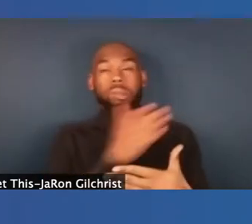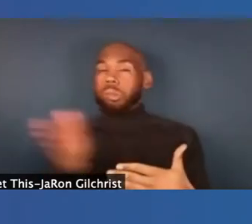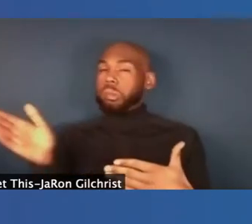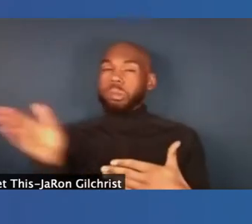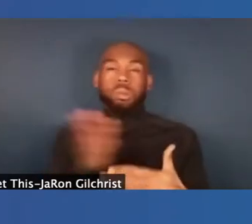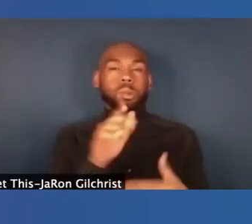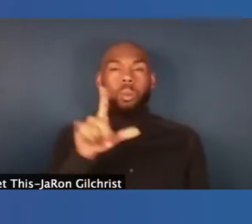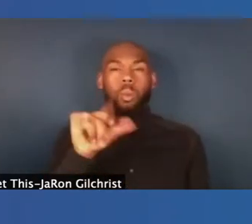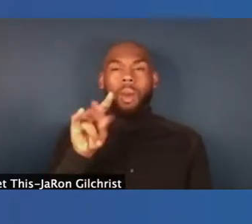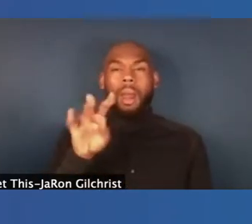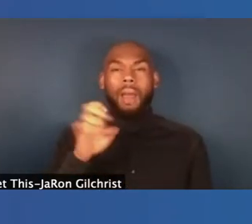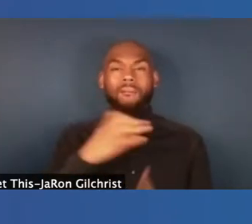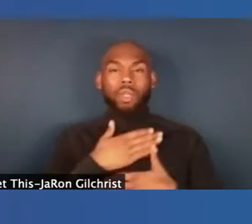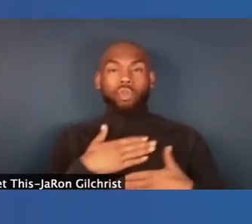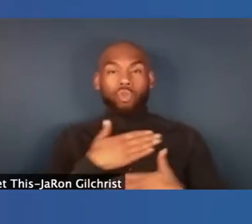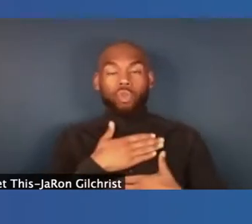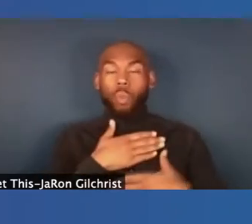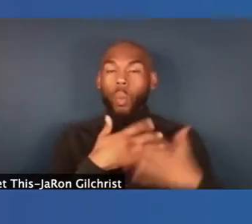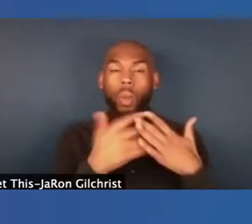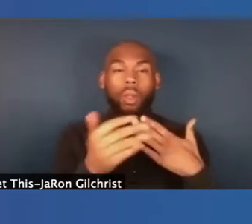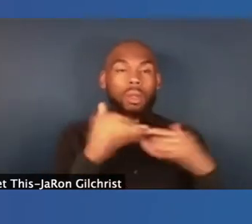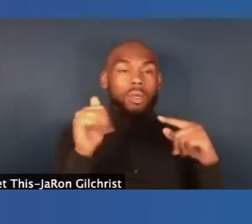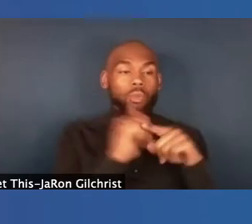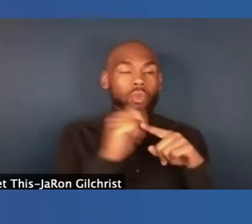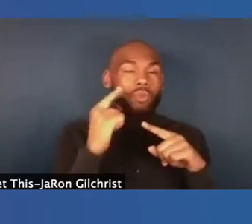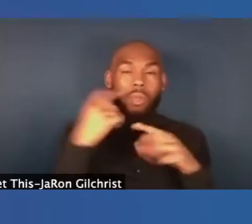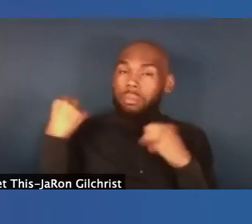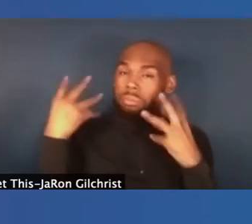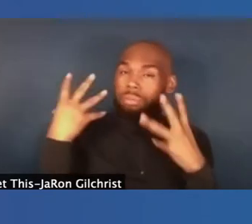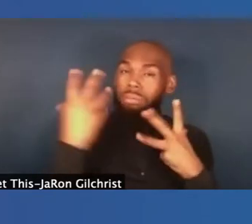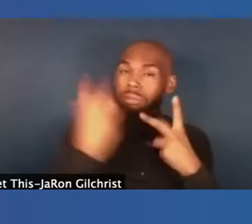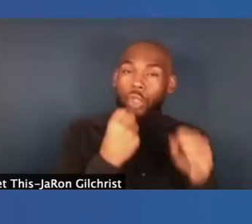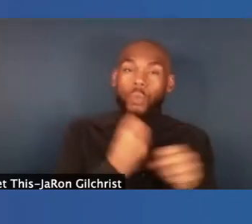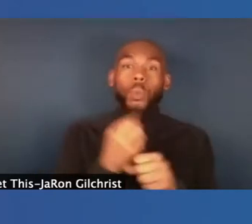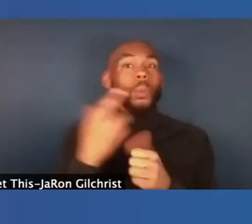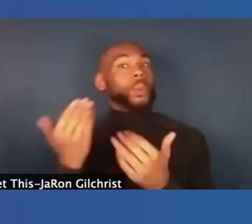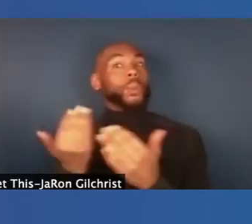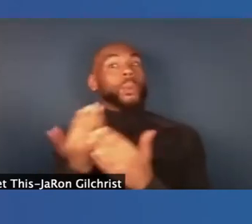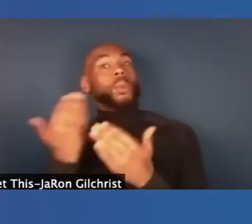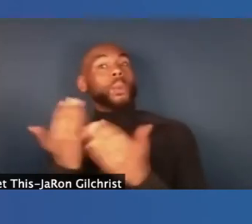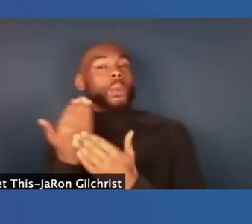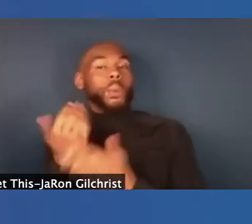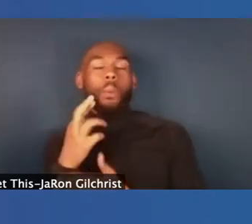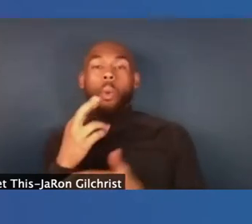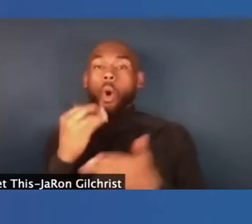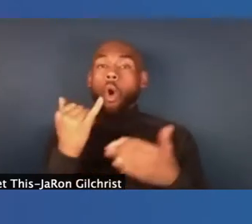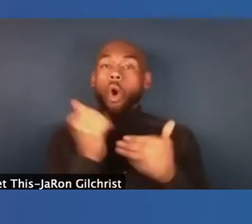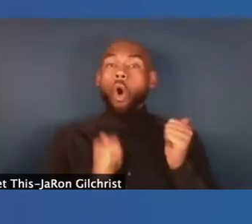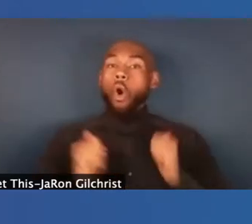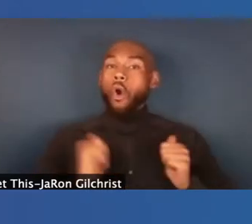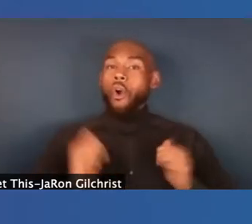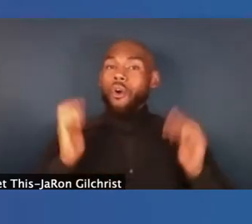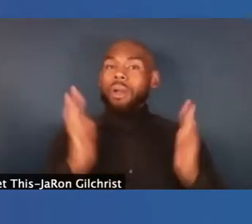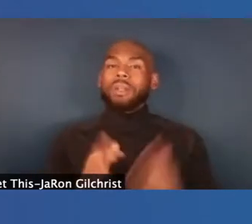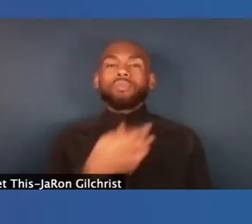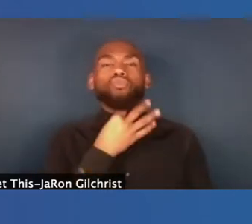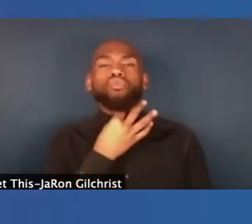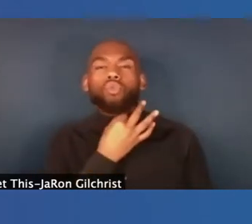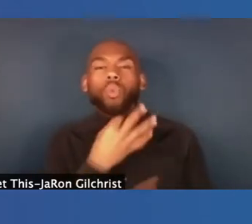industry, whether you've been practicing for years and years, or whether you're new to the practice, or whether you're an artist who is just curious to learn